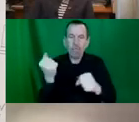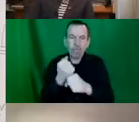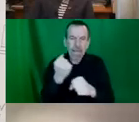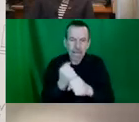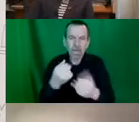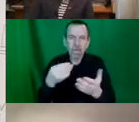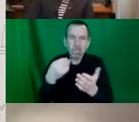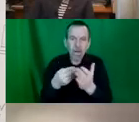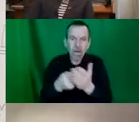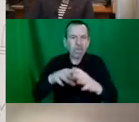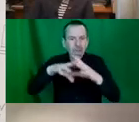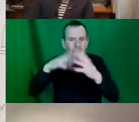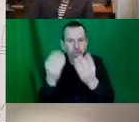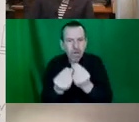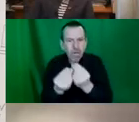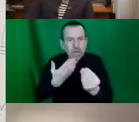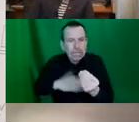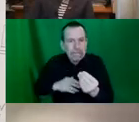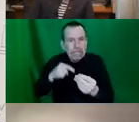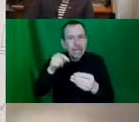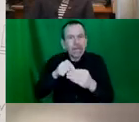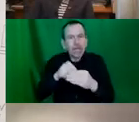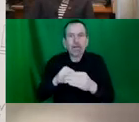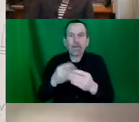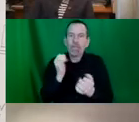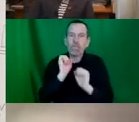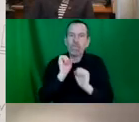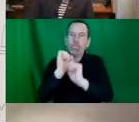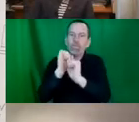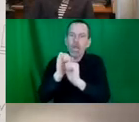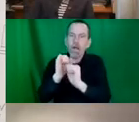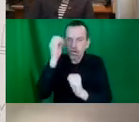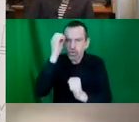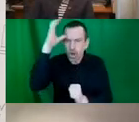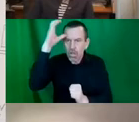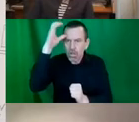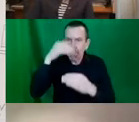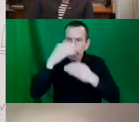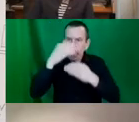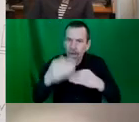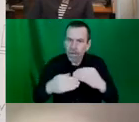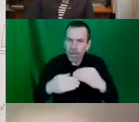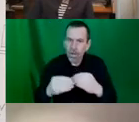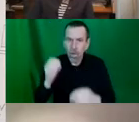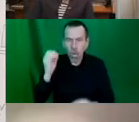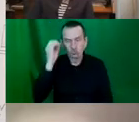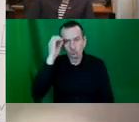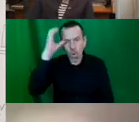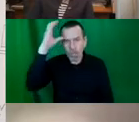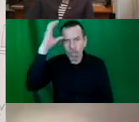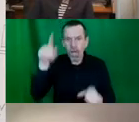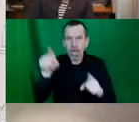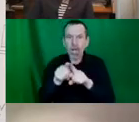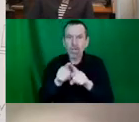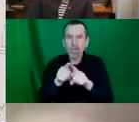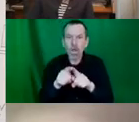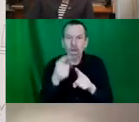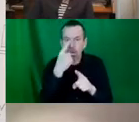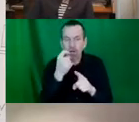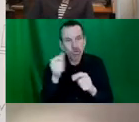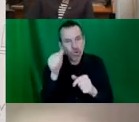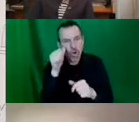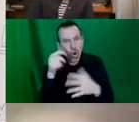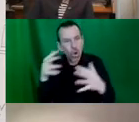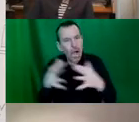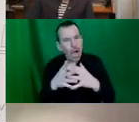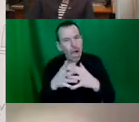etc. They have a growing knowledge of the different binding processes in order to conserve and care for those that are damaged, and an